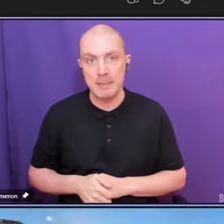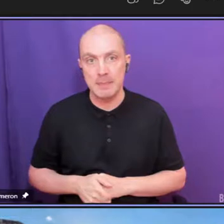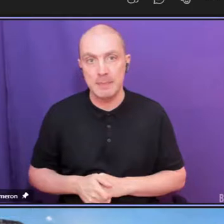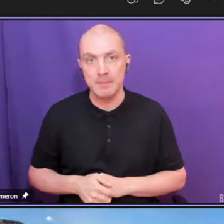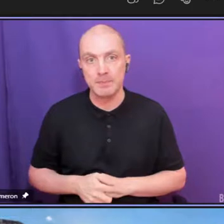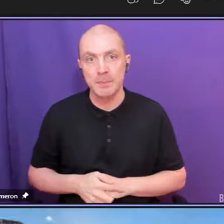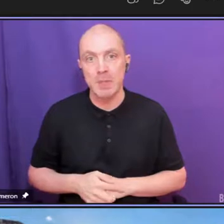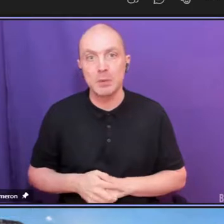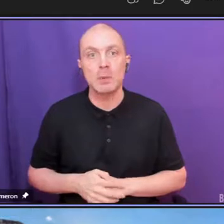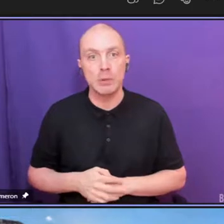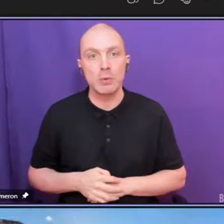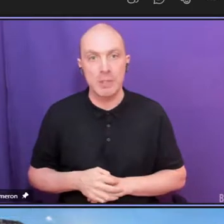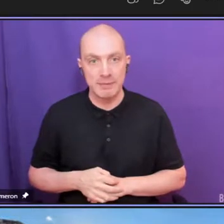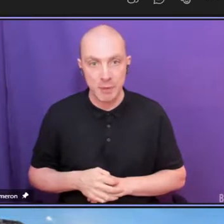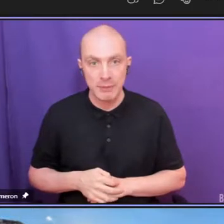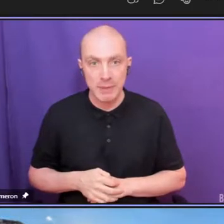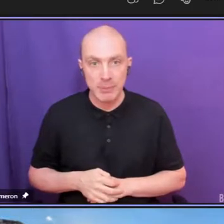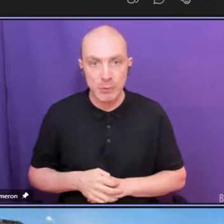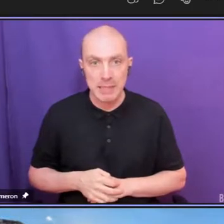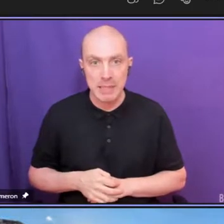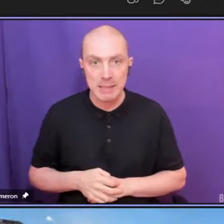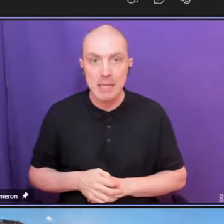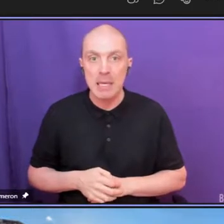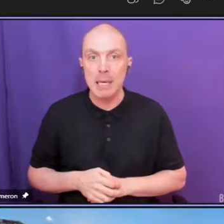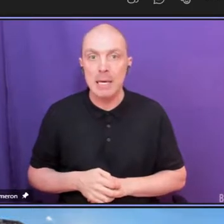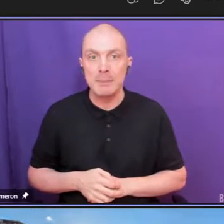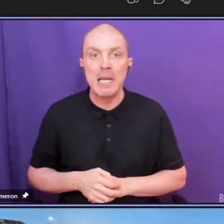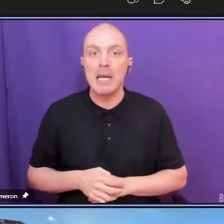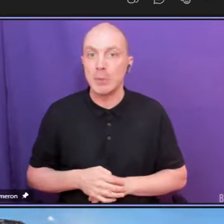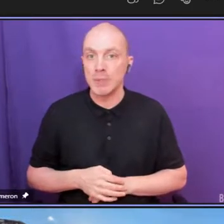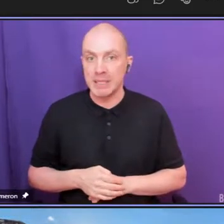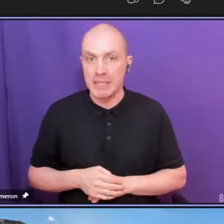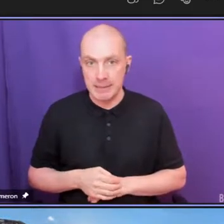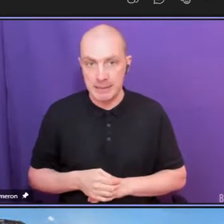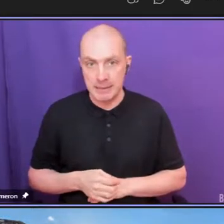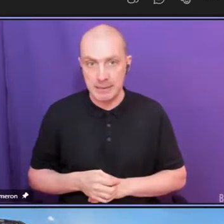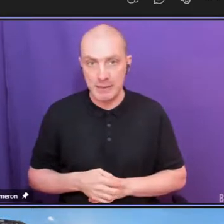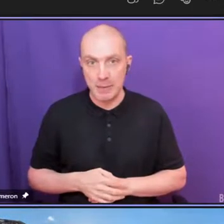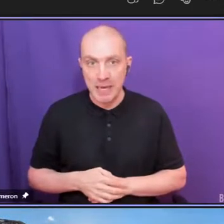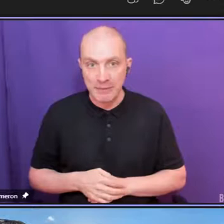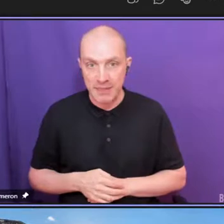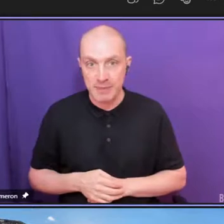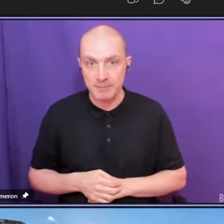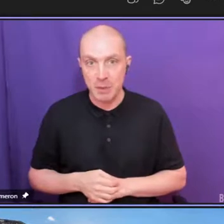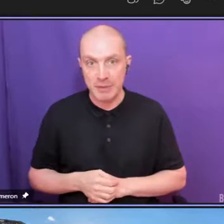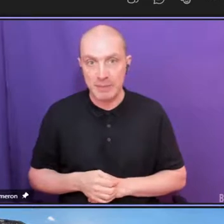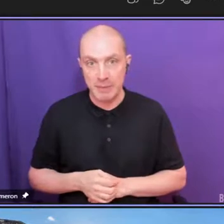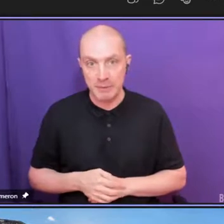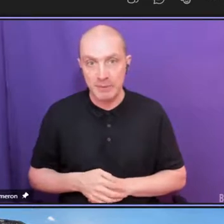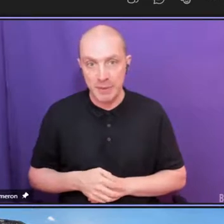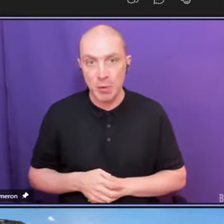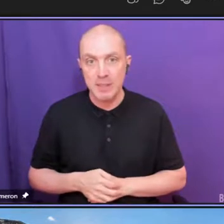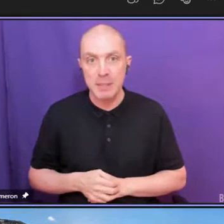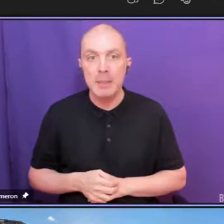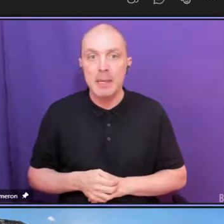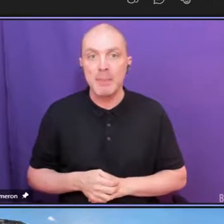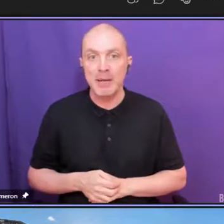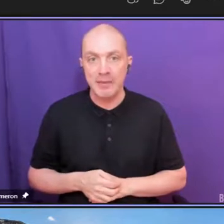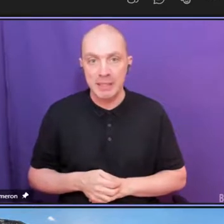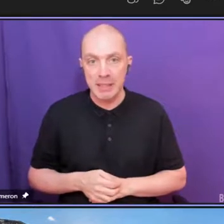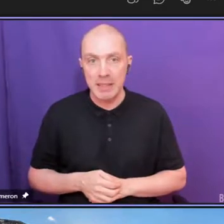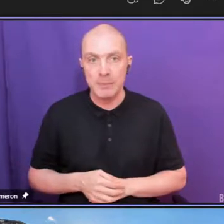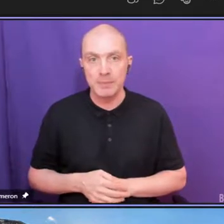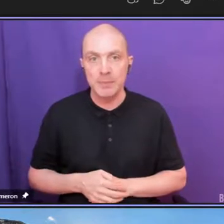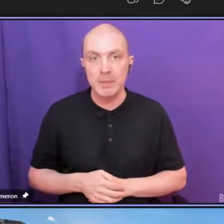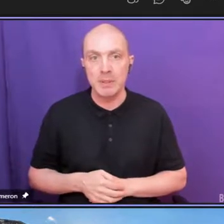process, you know what's involved in the process. It was great that we have this the audit,